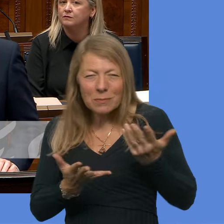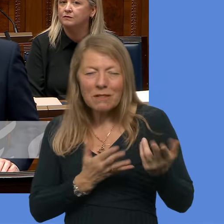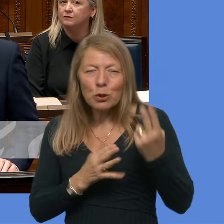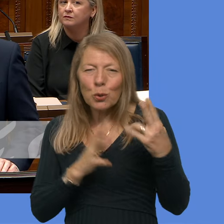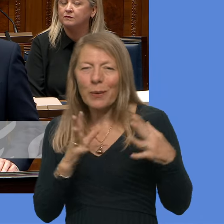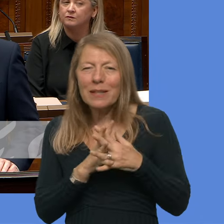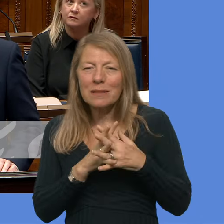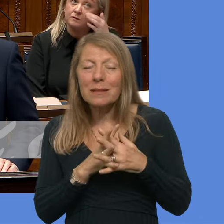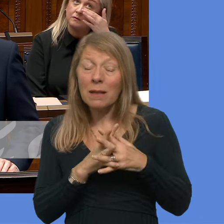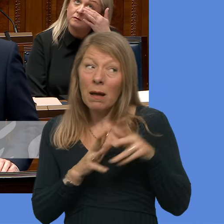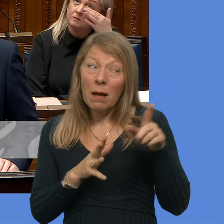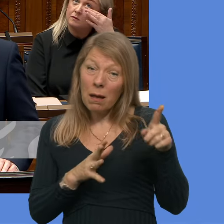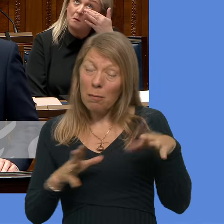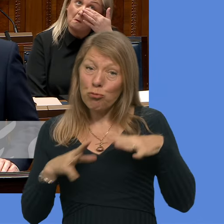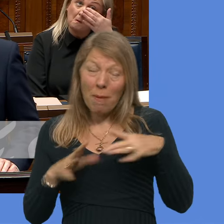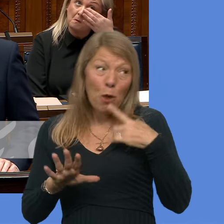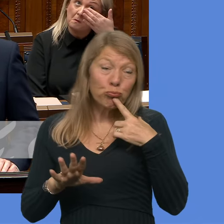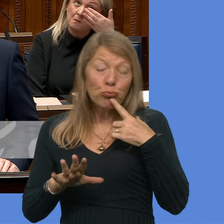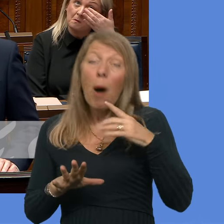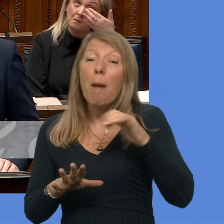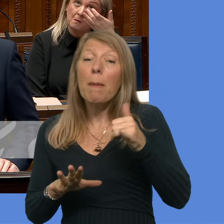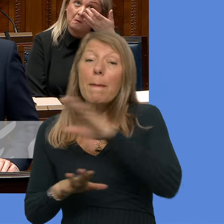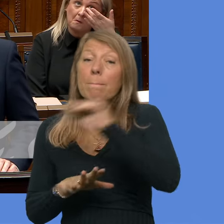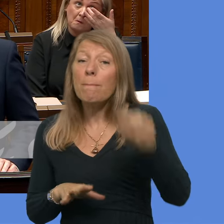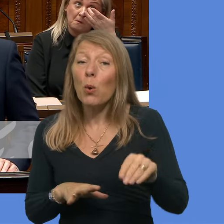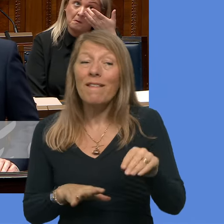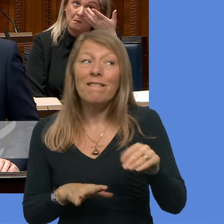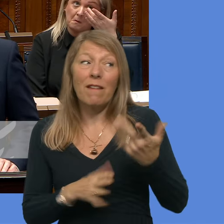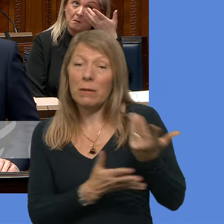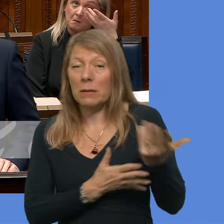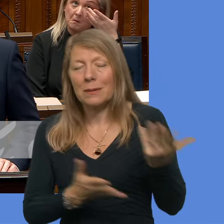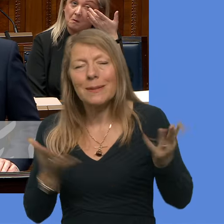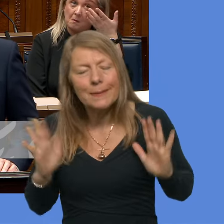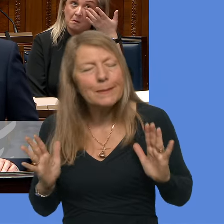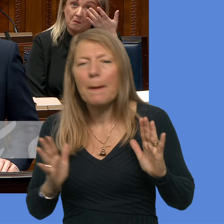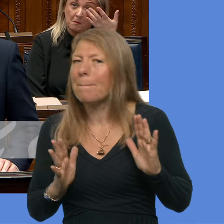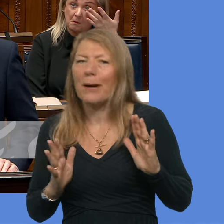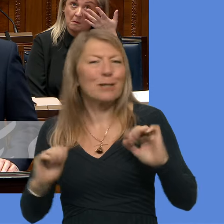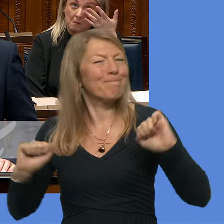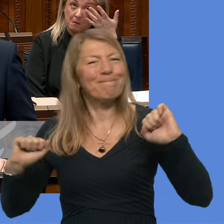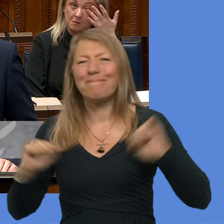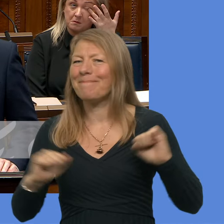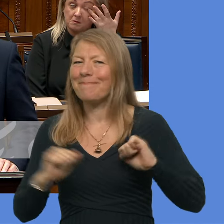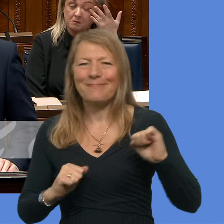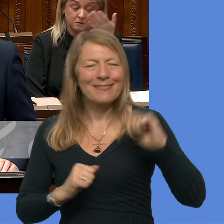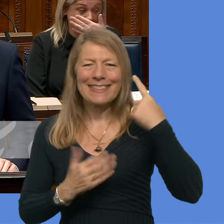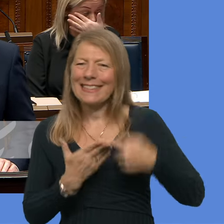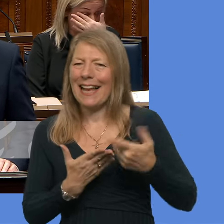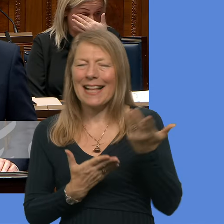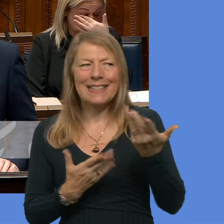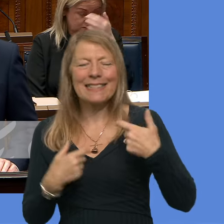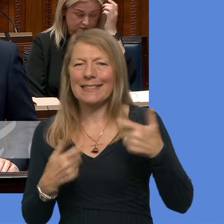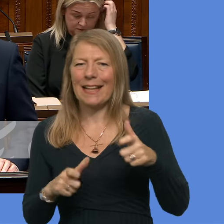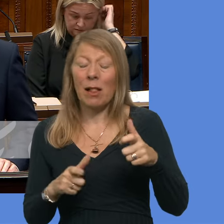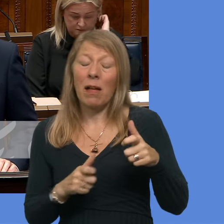Enniskillen, then we are happy to work with them in that regard. We haven't got the full sense of that back yet, but Invest NI remain ready